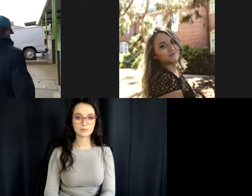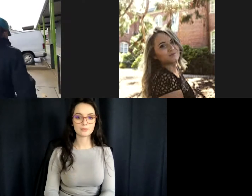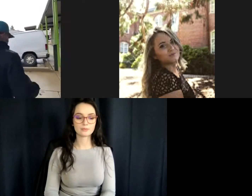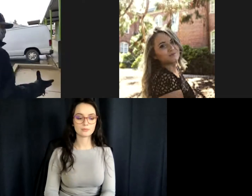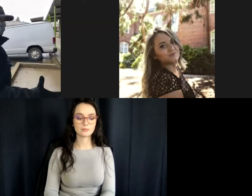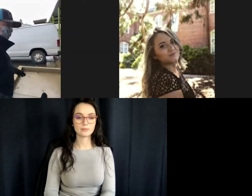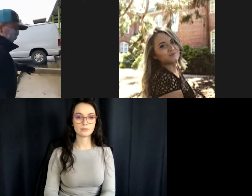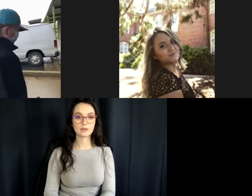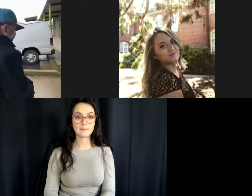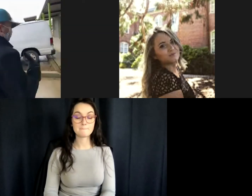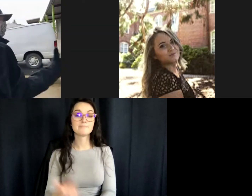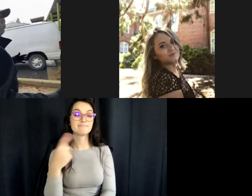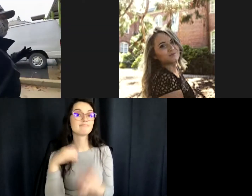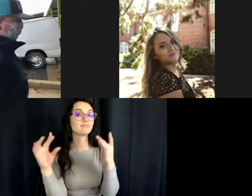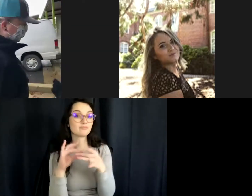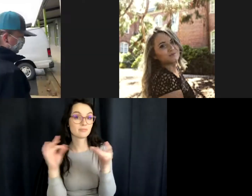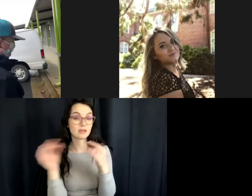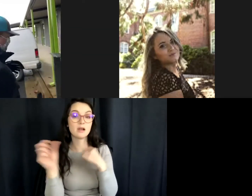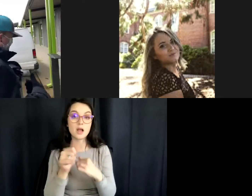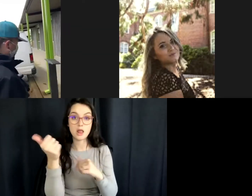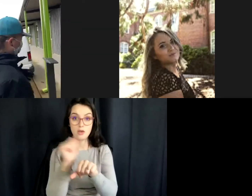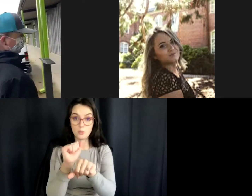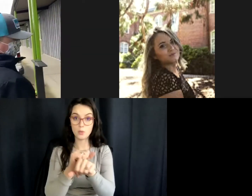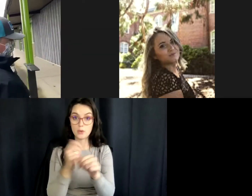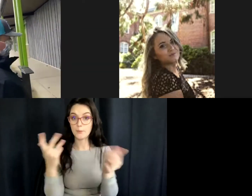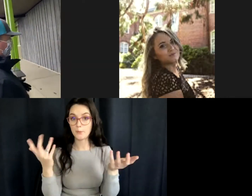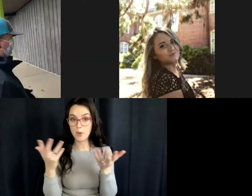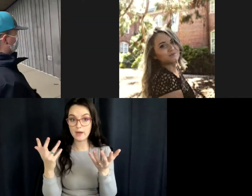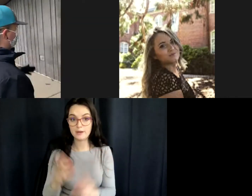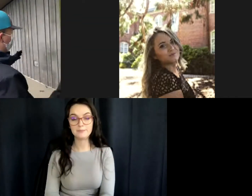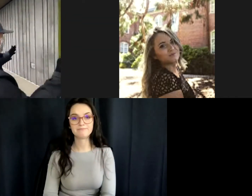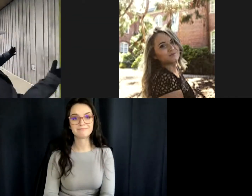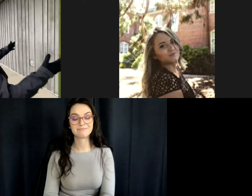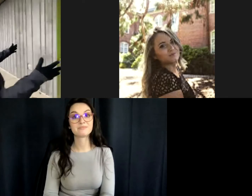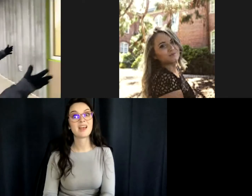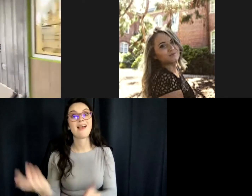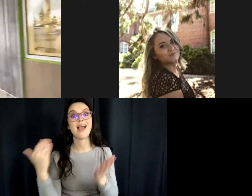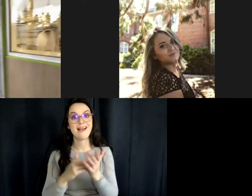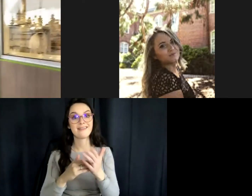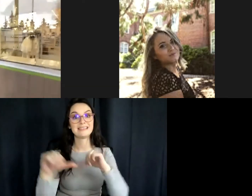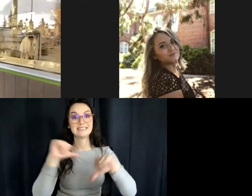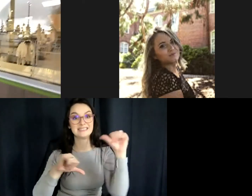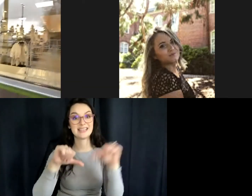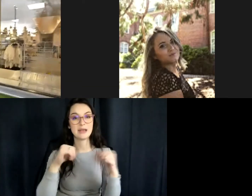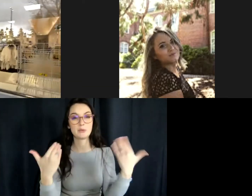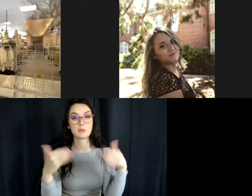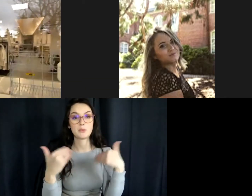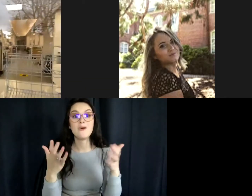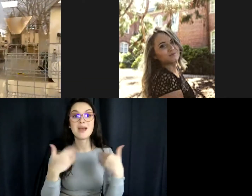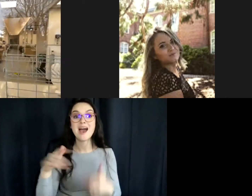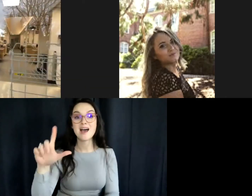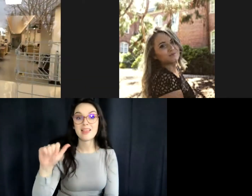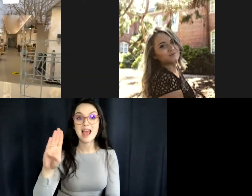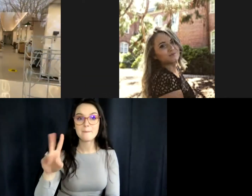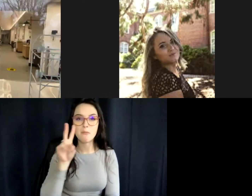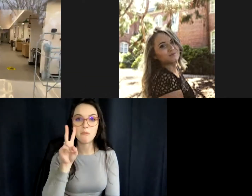degree and science tech. Yeah. So, and if we were to go and see the top of the clarifier, what would you be